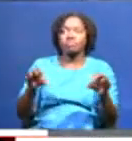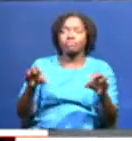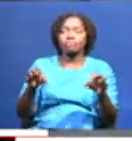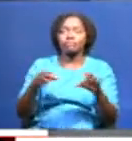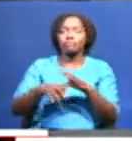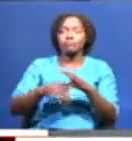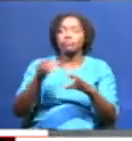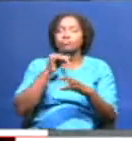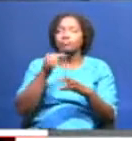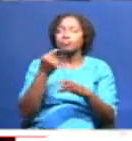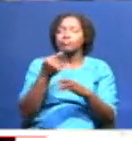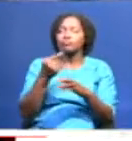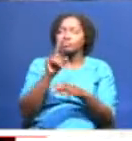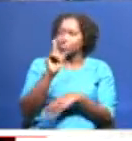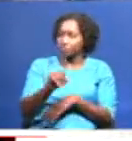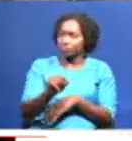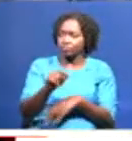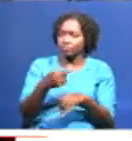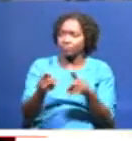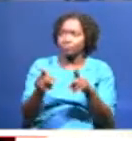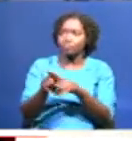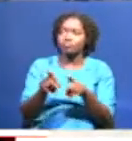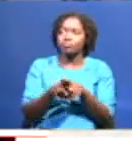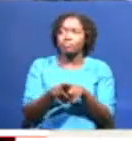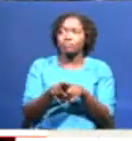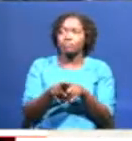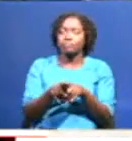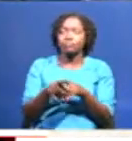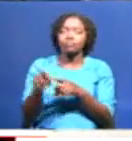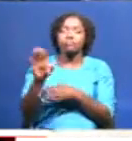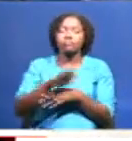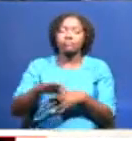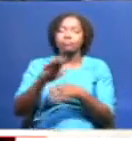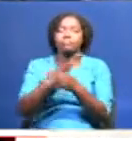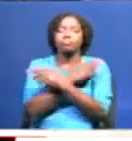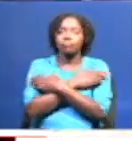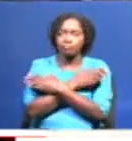not only cost efficient, but also environmental friendly.